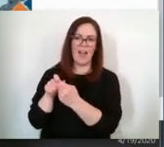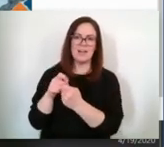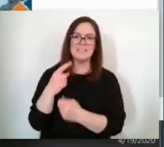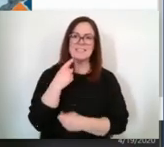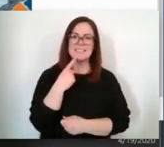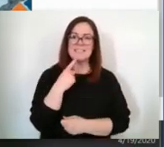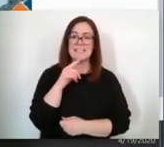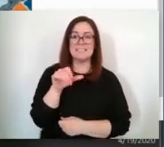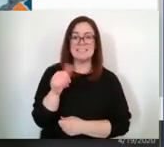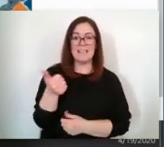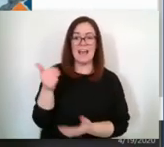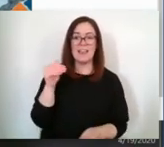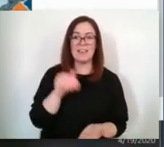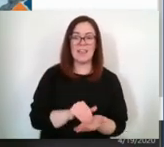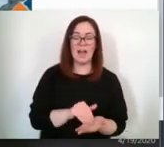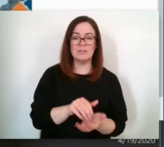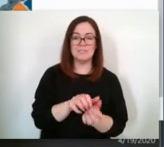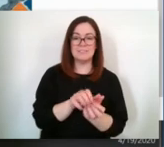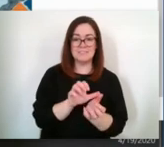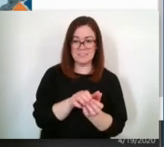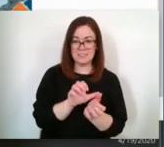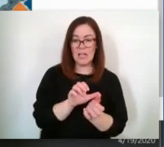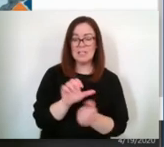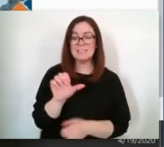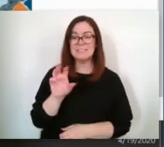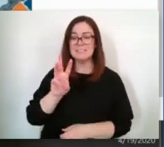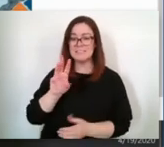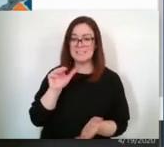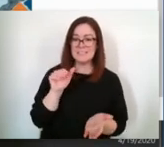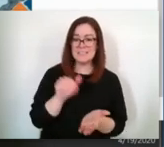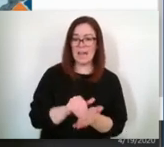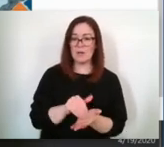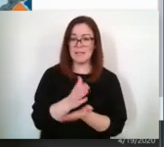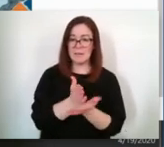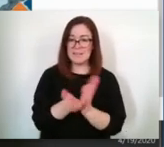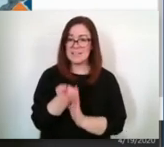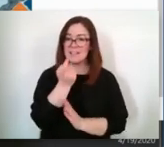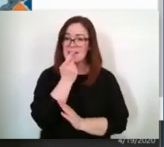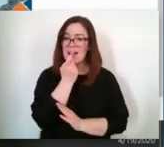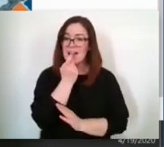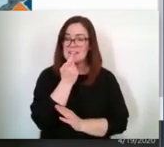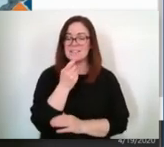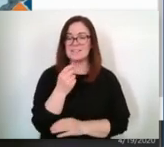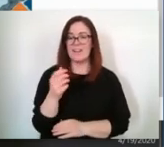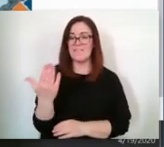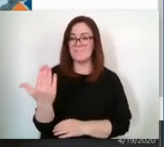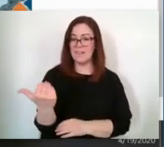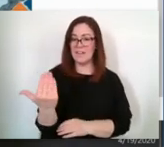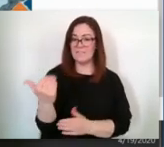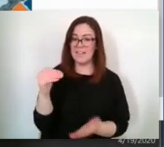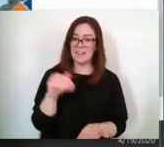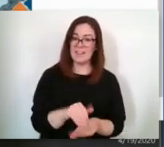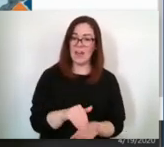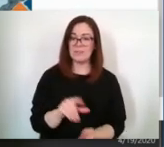says 10,000 seashells, 6,000 bits of glass, 15,000 tiles,